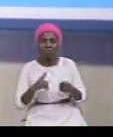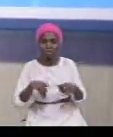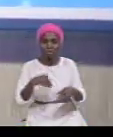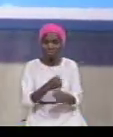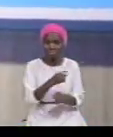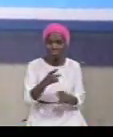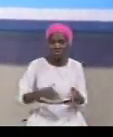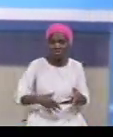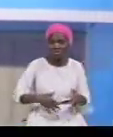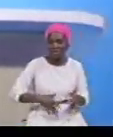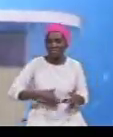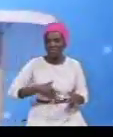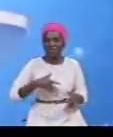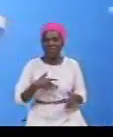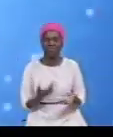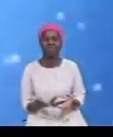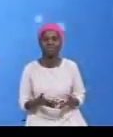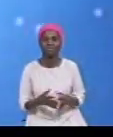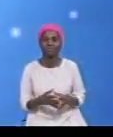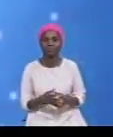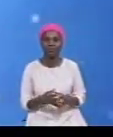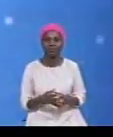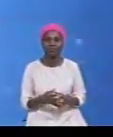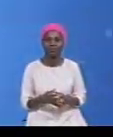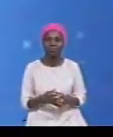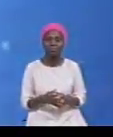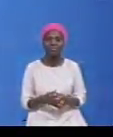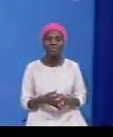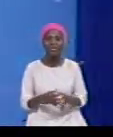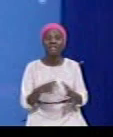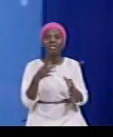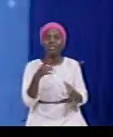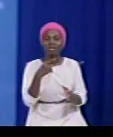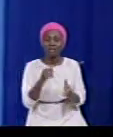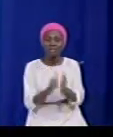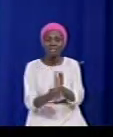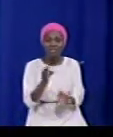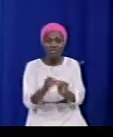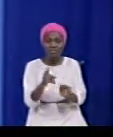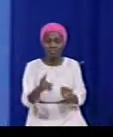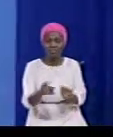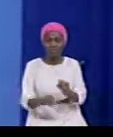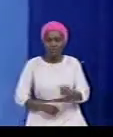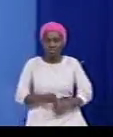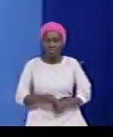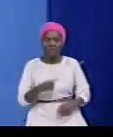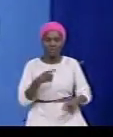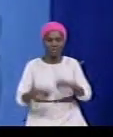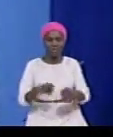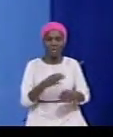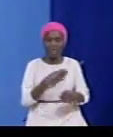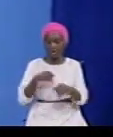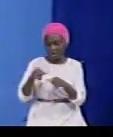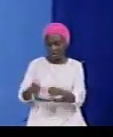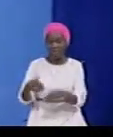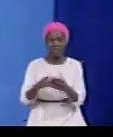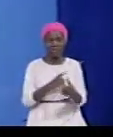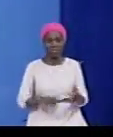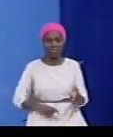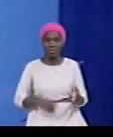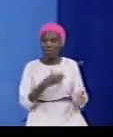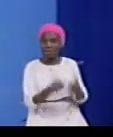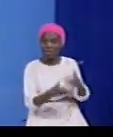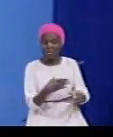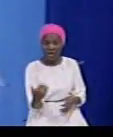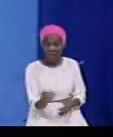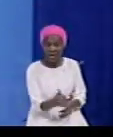I'm doing? But if you suffer the persecution, if you abide in the Lord, whatever anybody says,